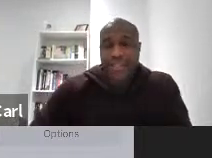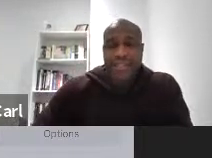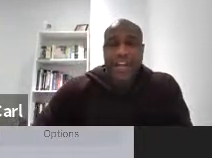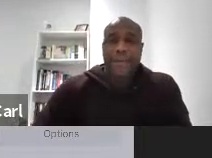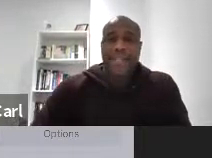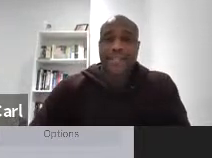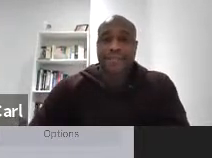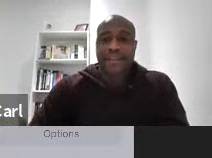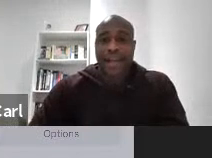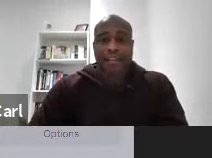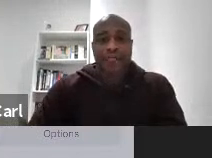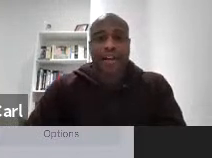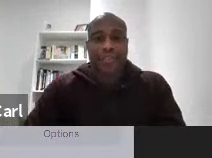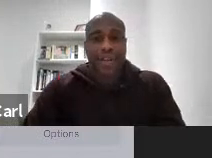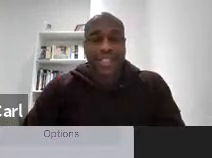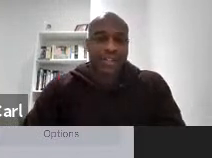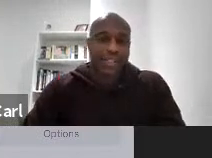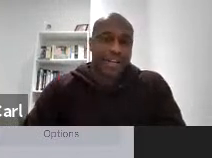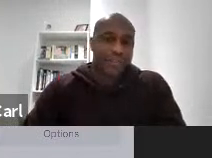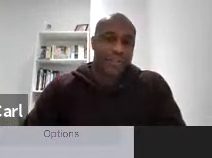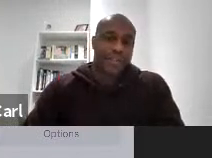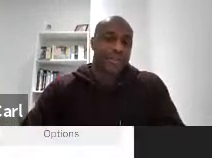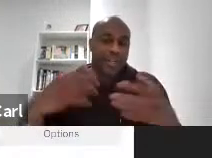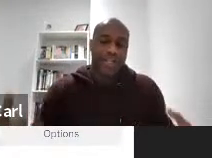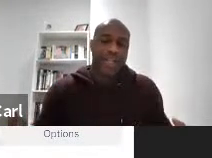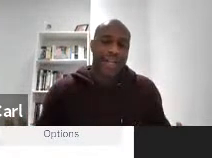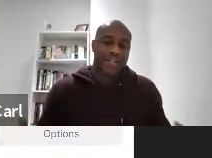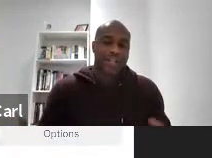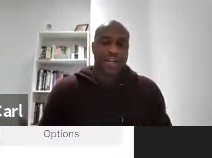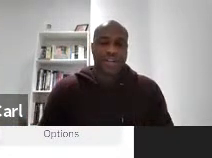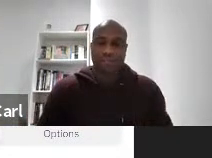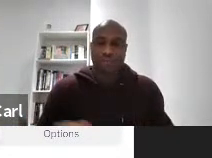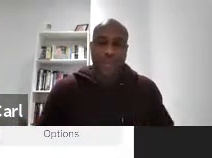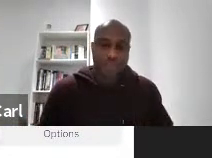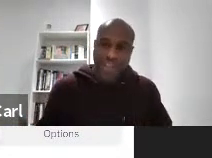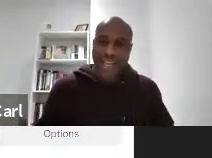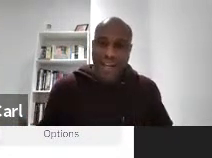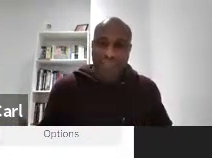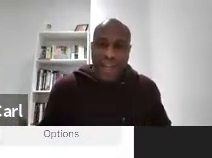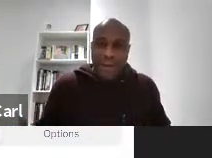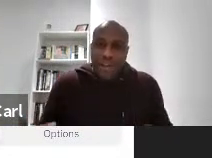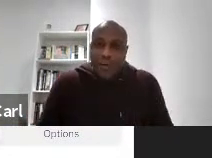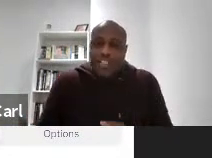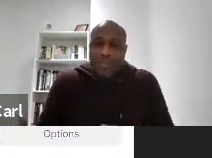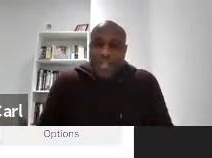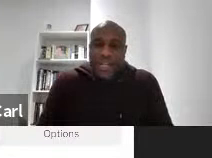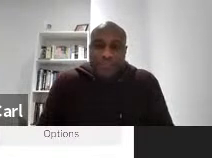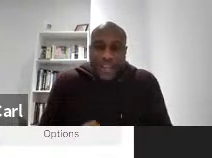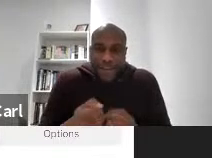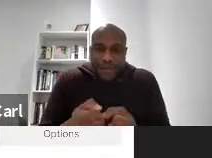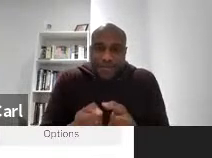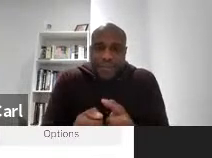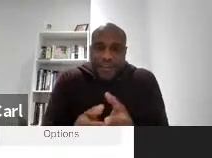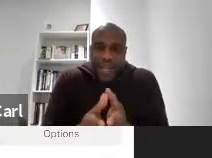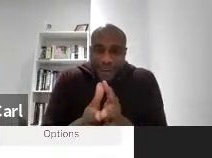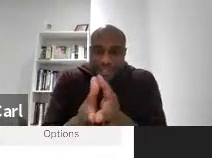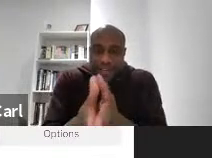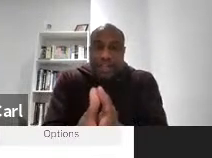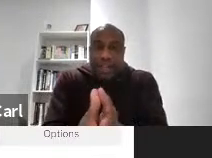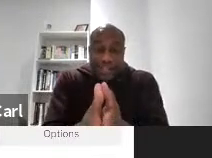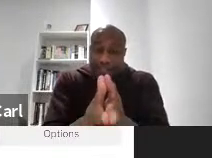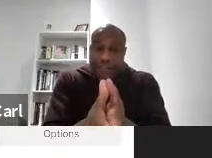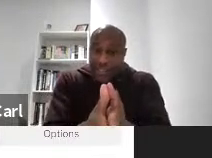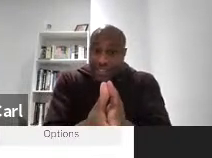that and tell me some feedback around the idea itself. And you can look at it and you can kind of try and break it. But ultimately, if